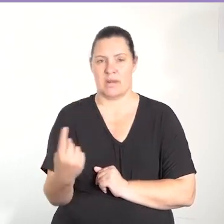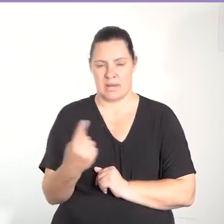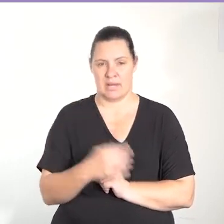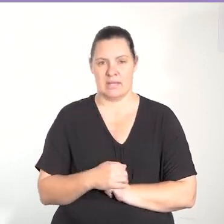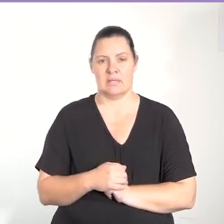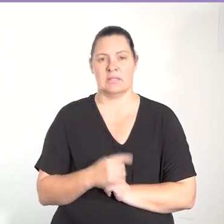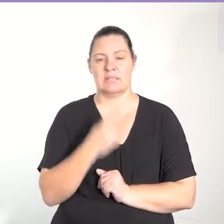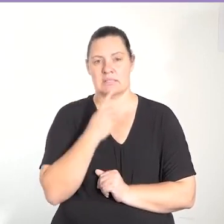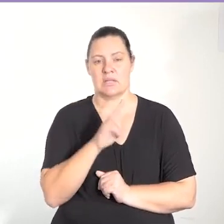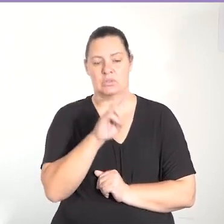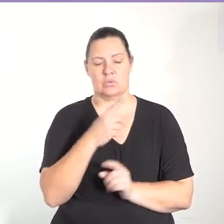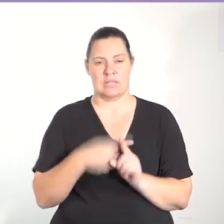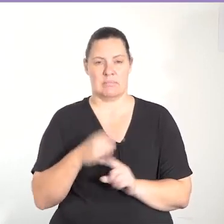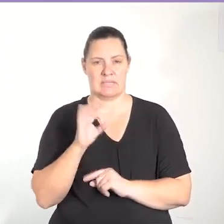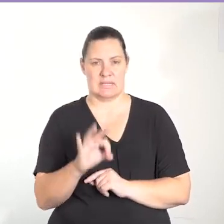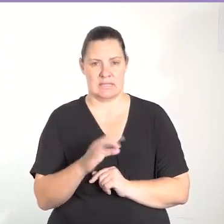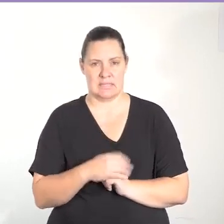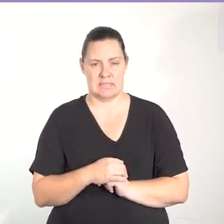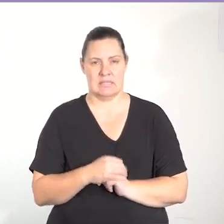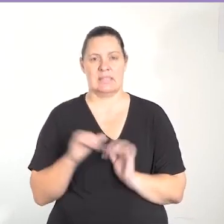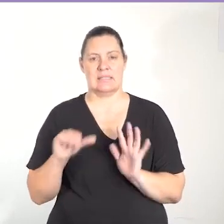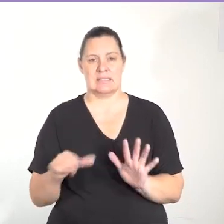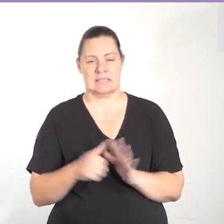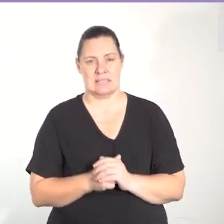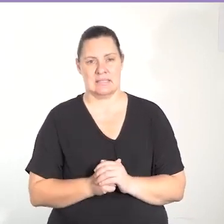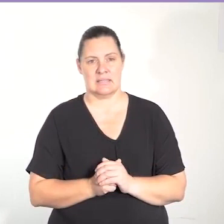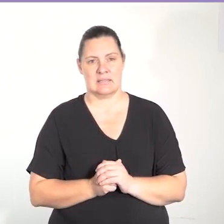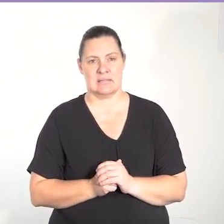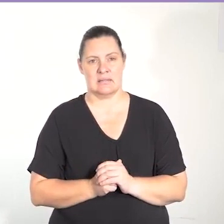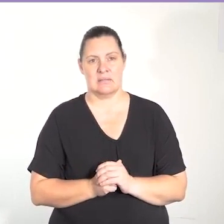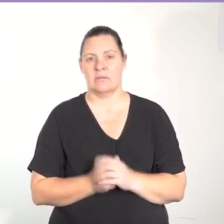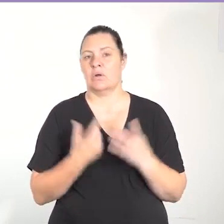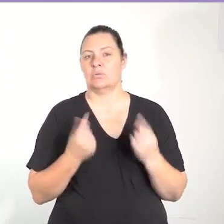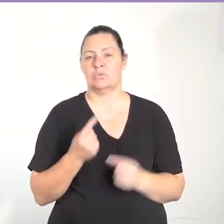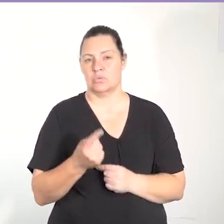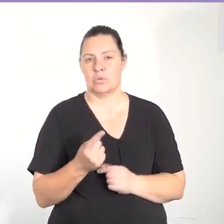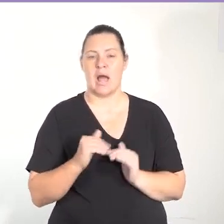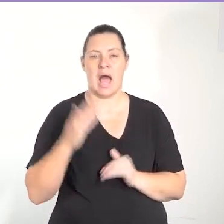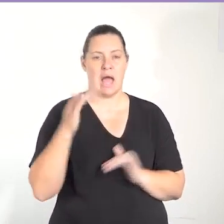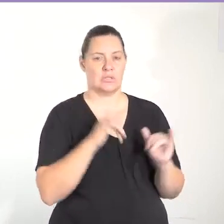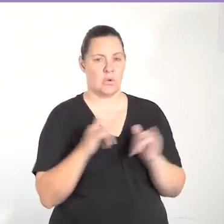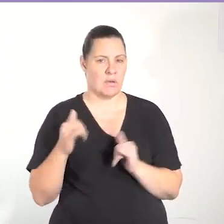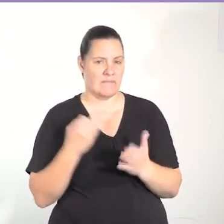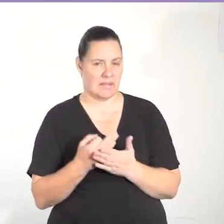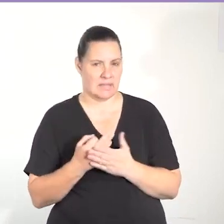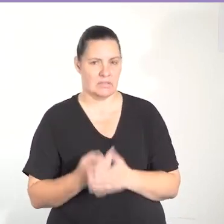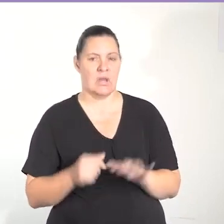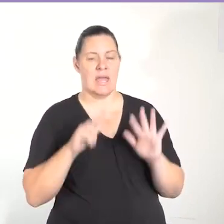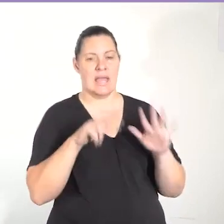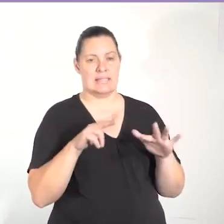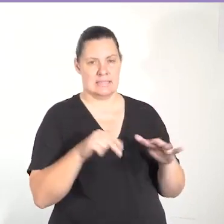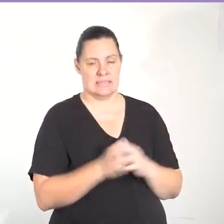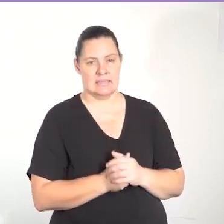1. So we are going to say 2 times 3, which is 6. What are we going to do with that highest common factor? We are going to